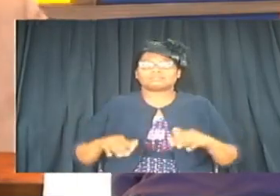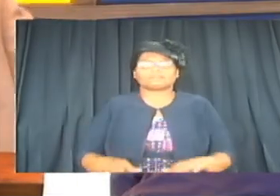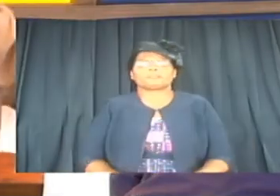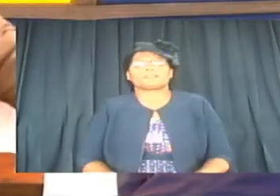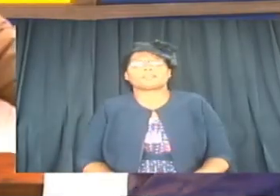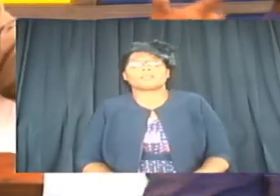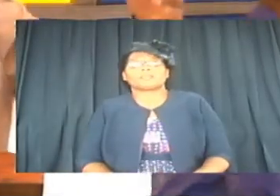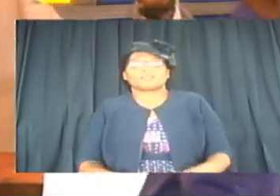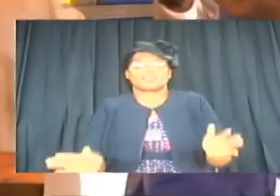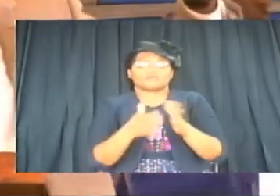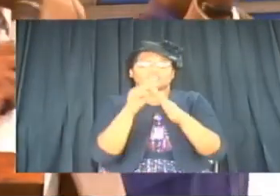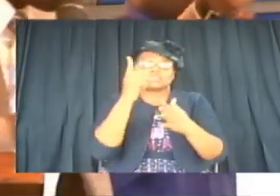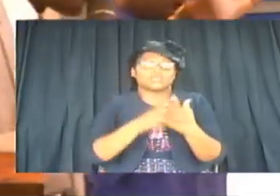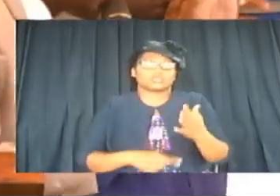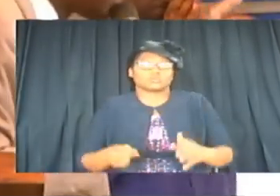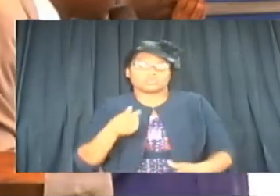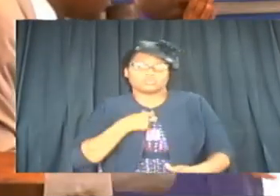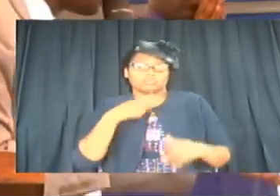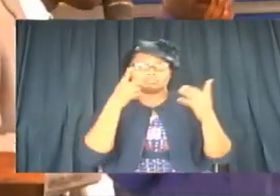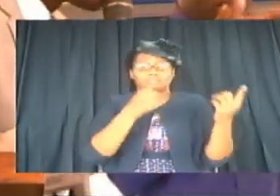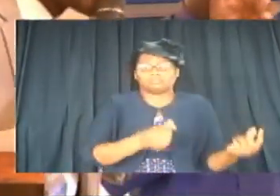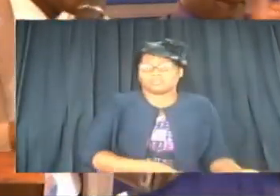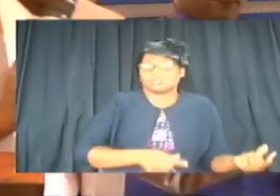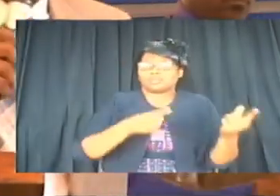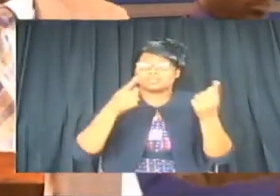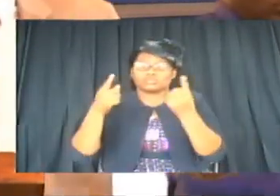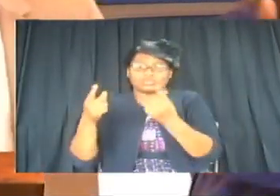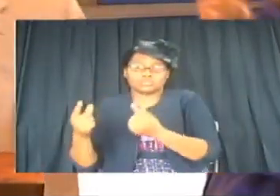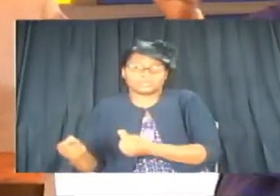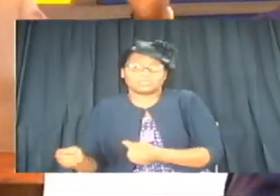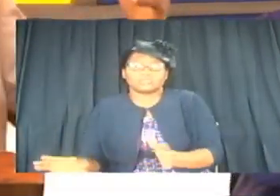Praise is what I do. Praise God.